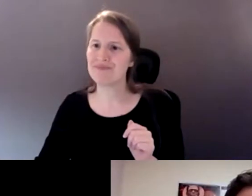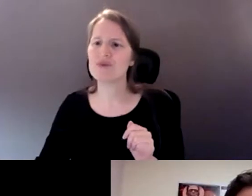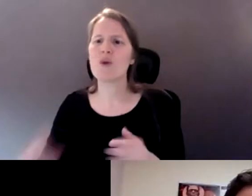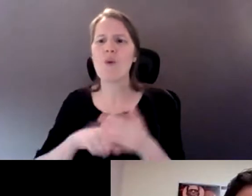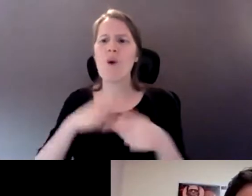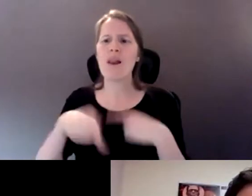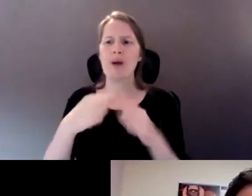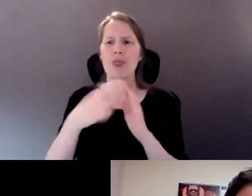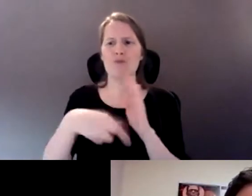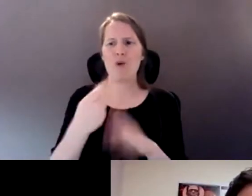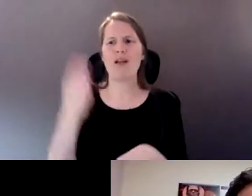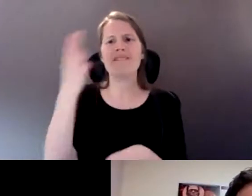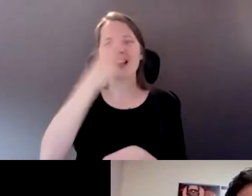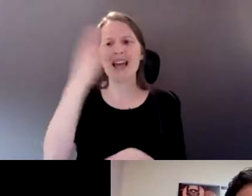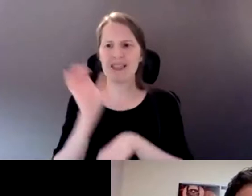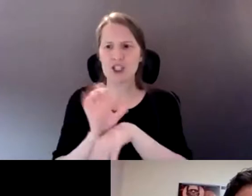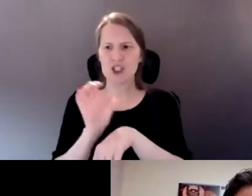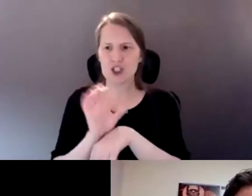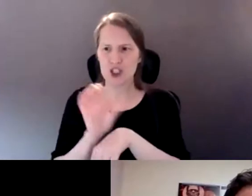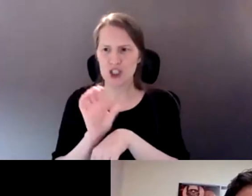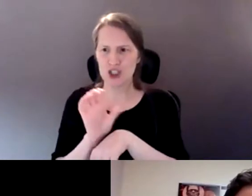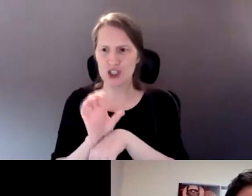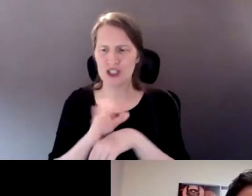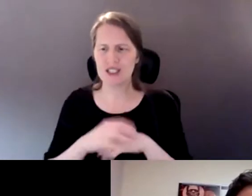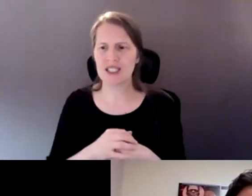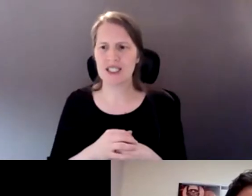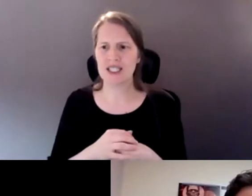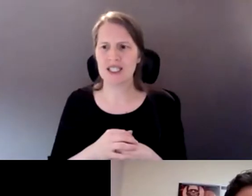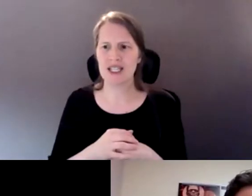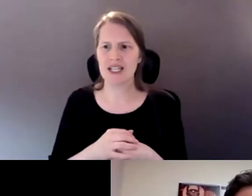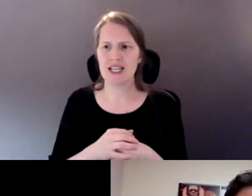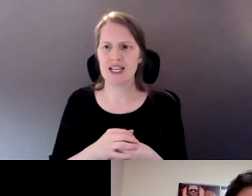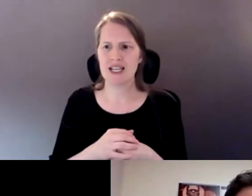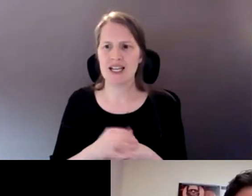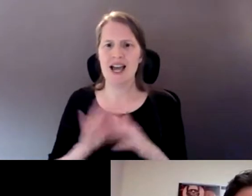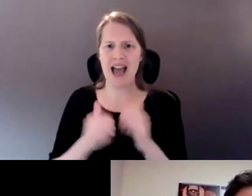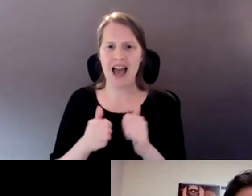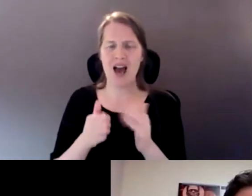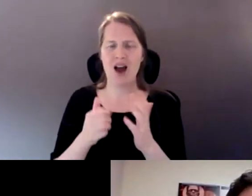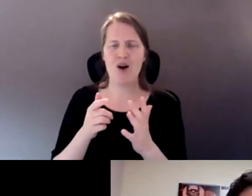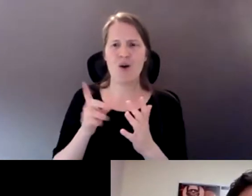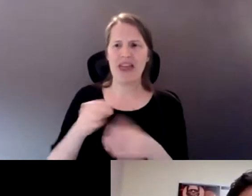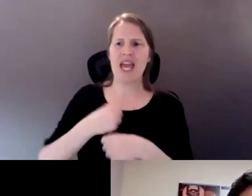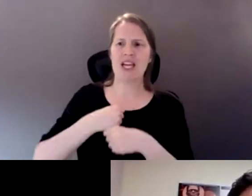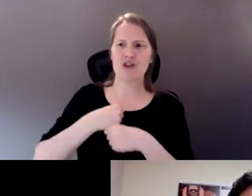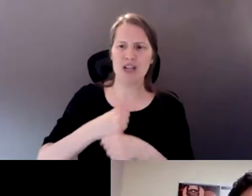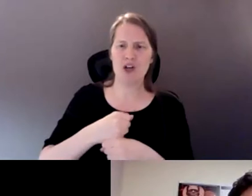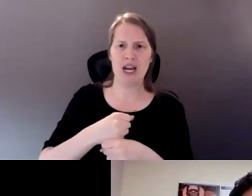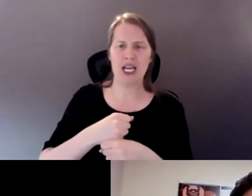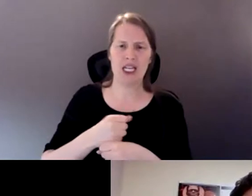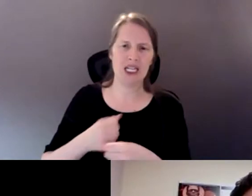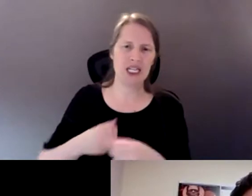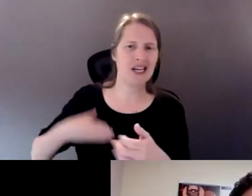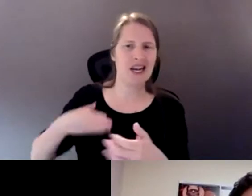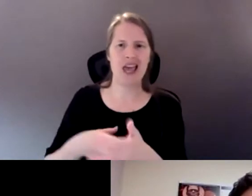in particular. She's asking about the Catholic Church's role in generating